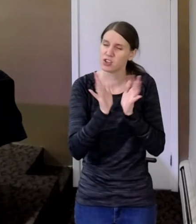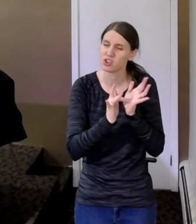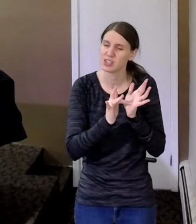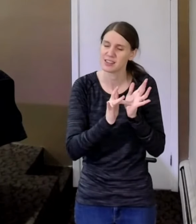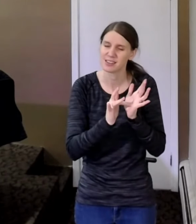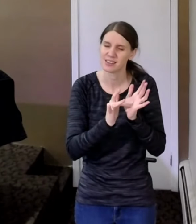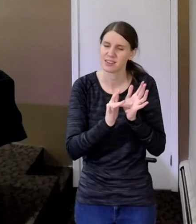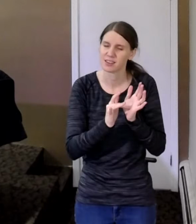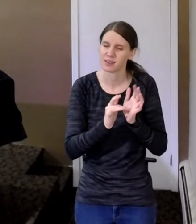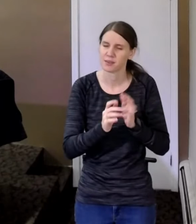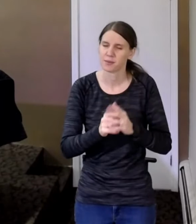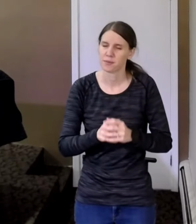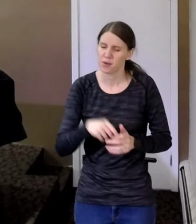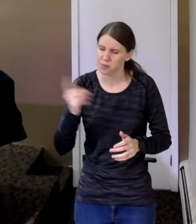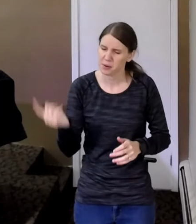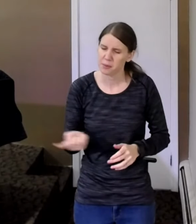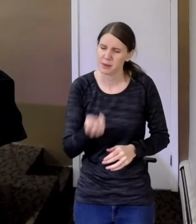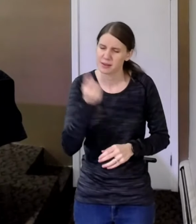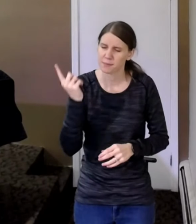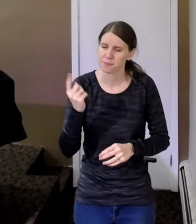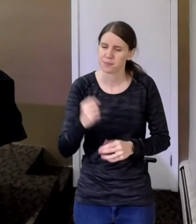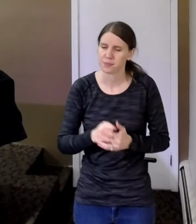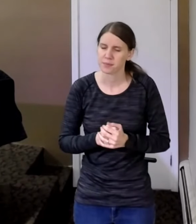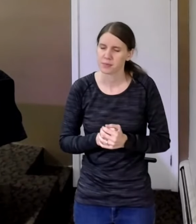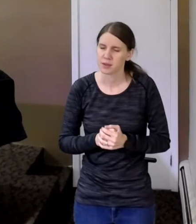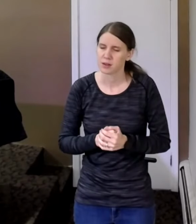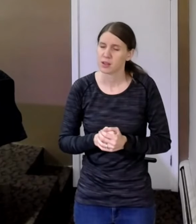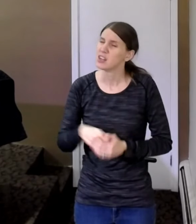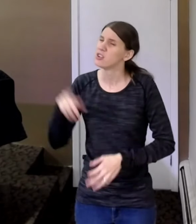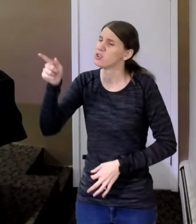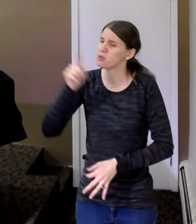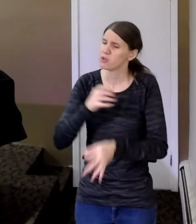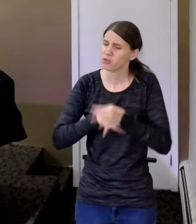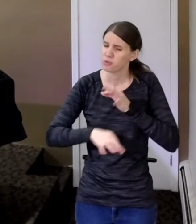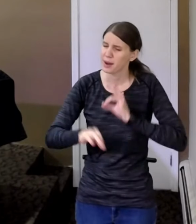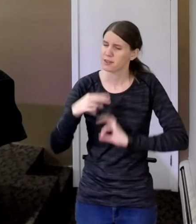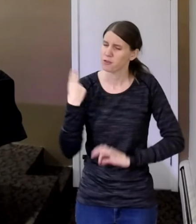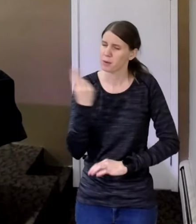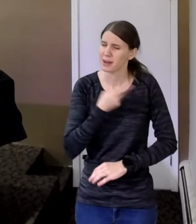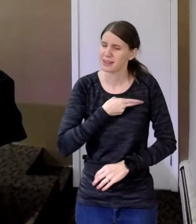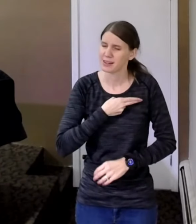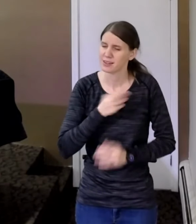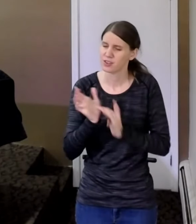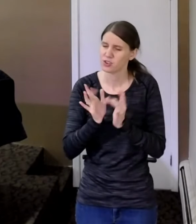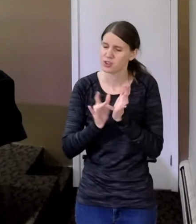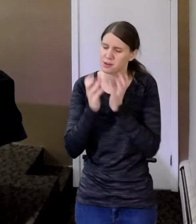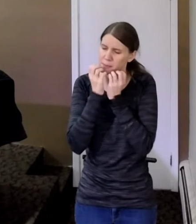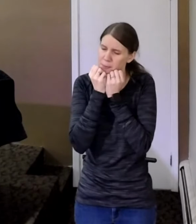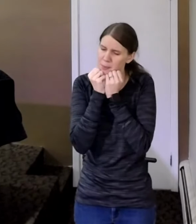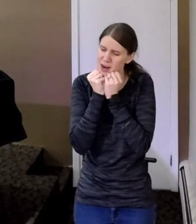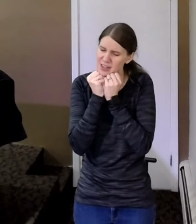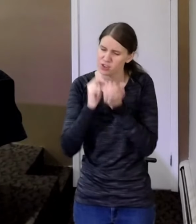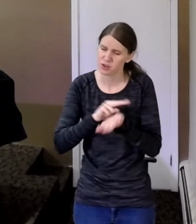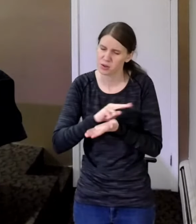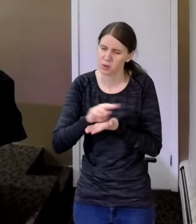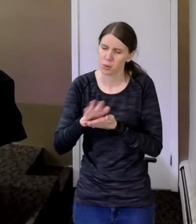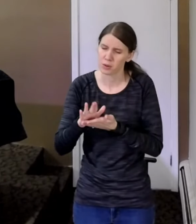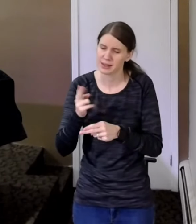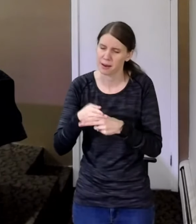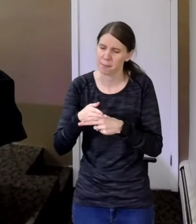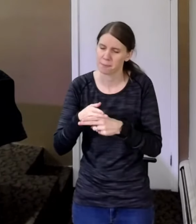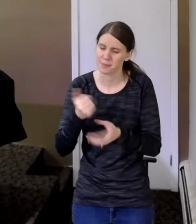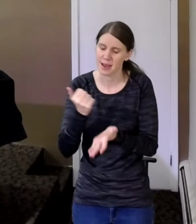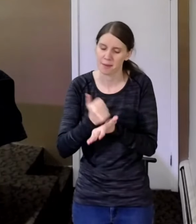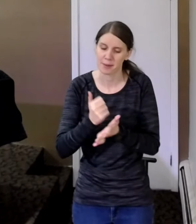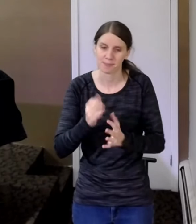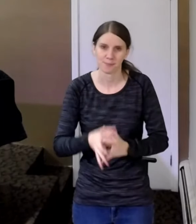everywhere. Lord, transform us into that today. In Jesus' precious and holy name,